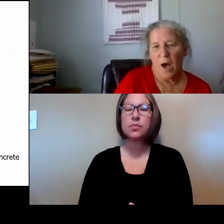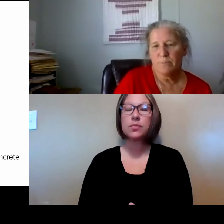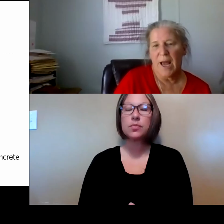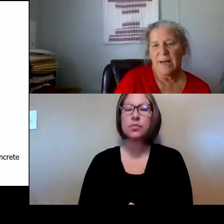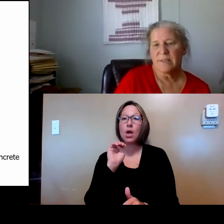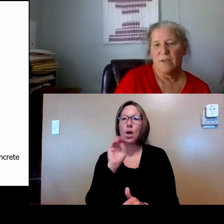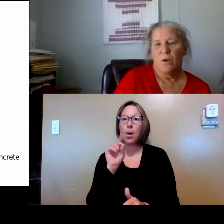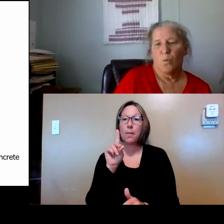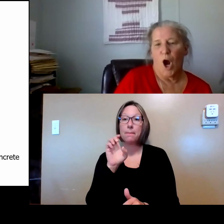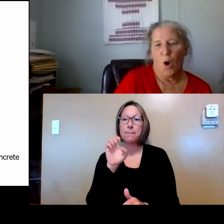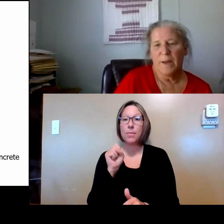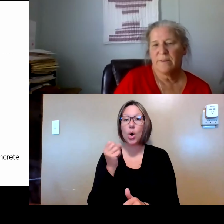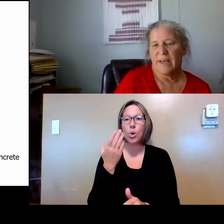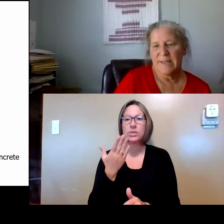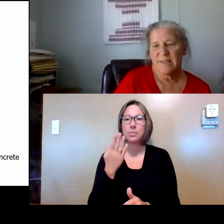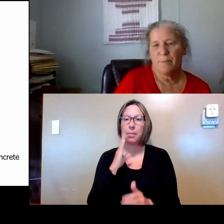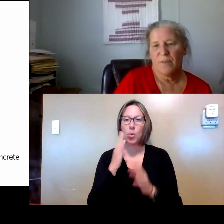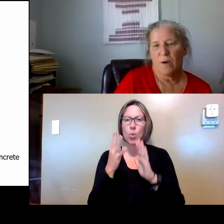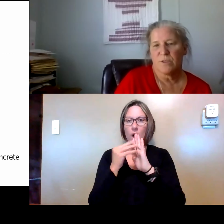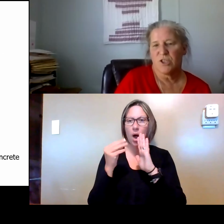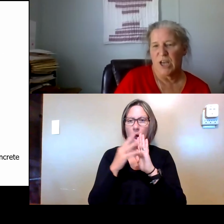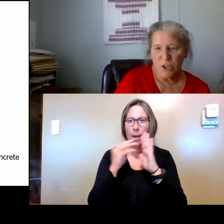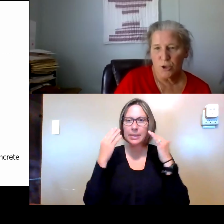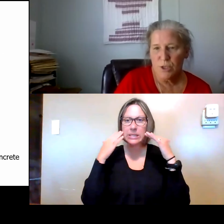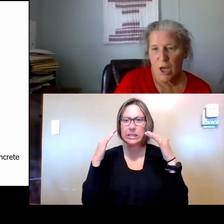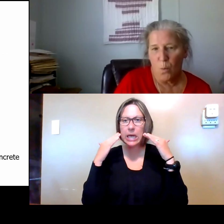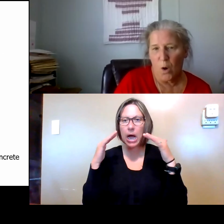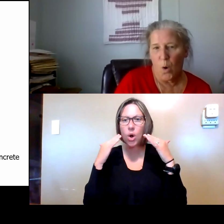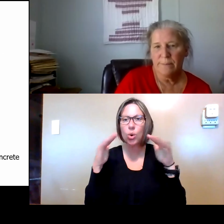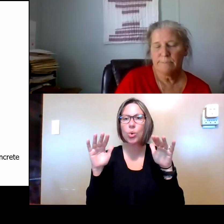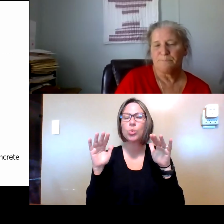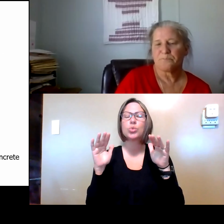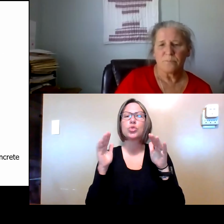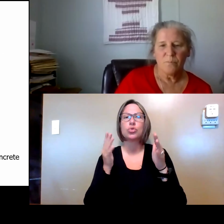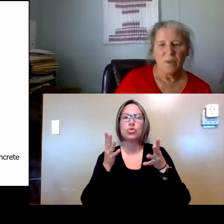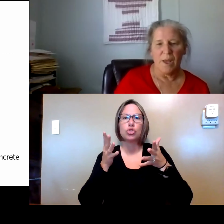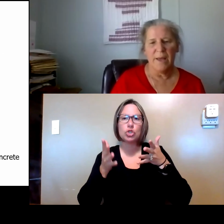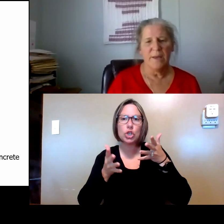sounds of objects. We're hoping to get some of those gestures going on.